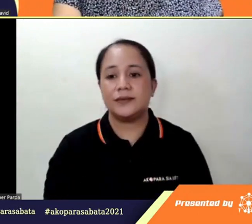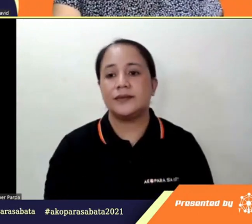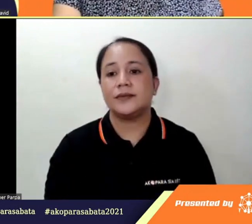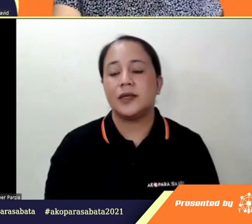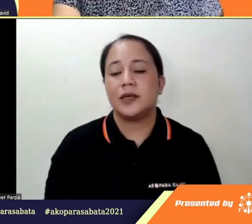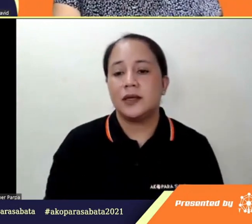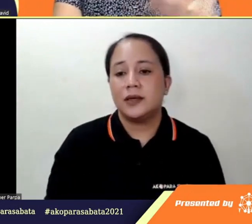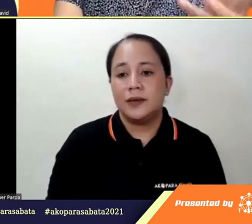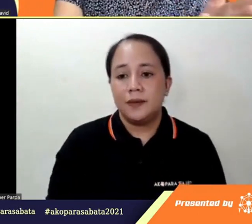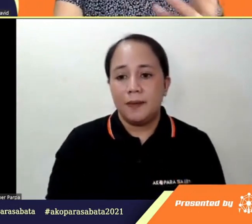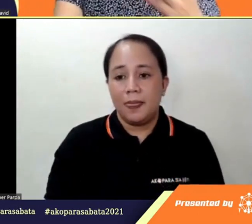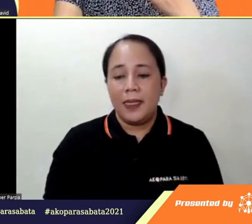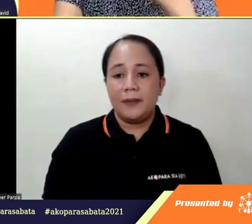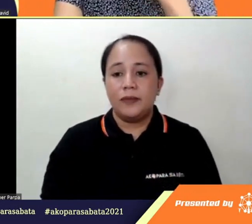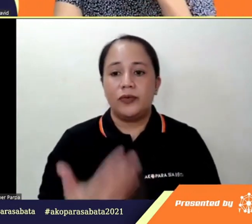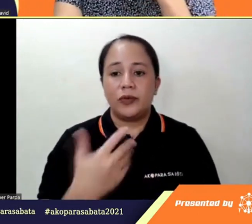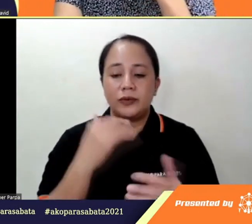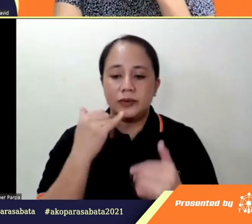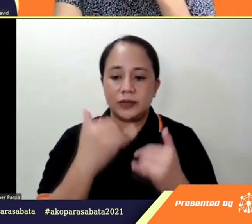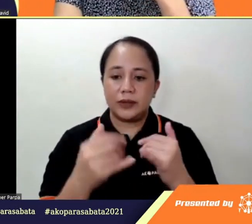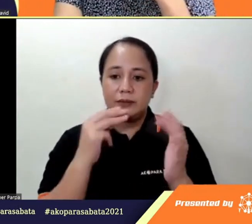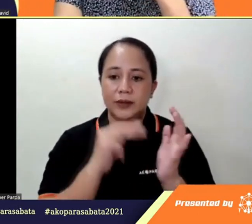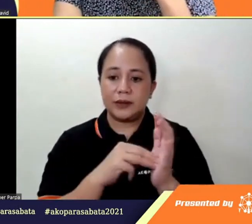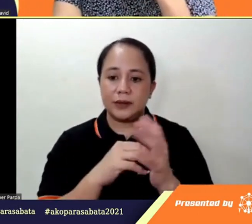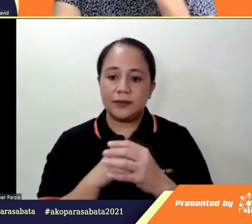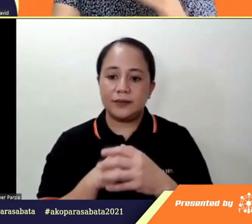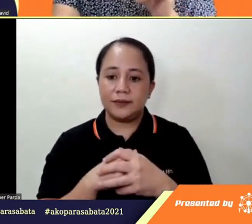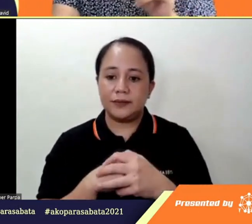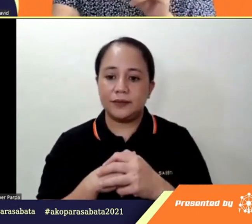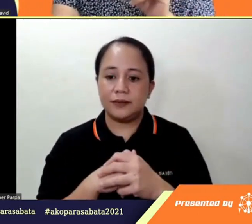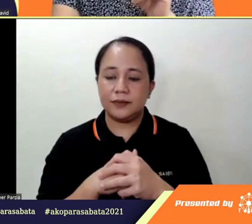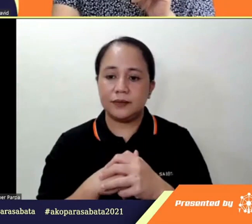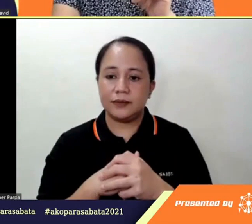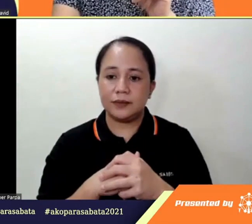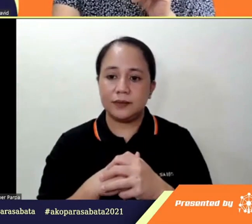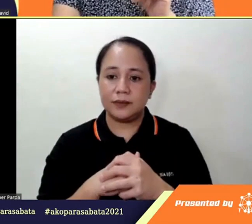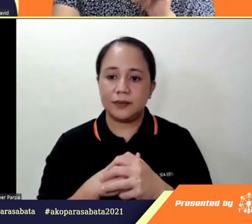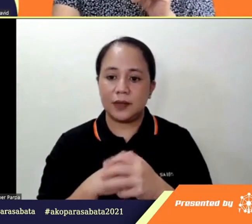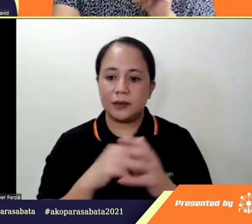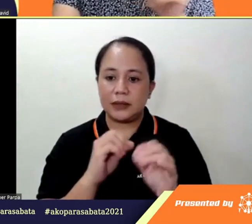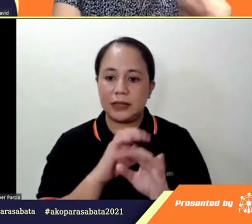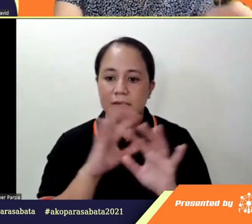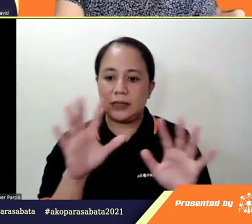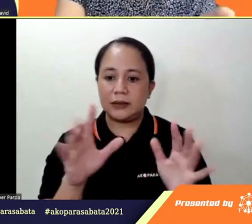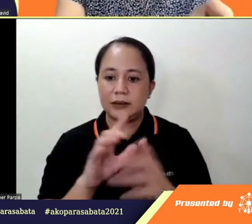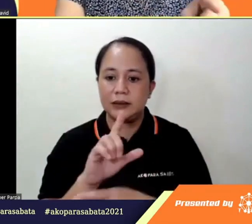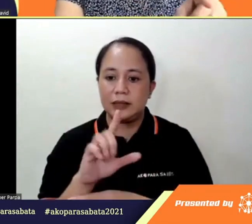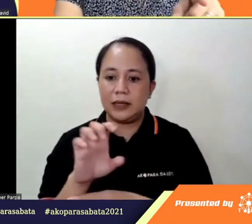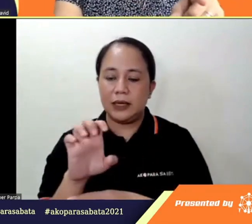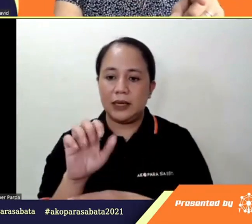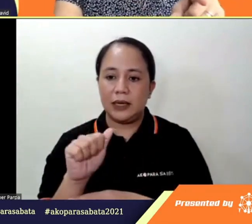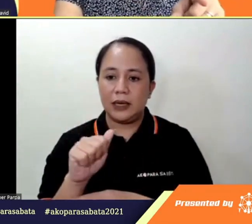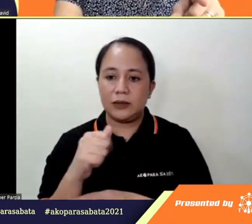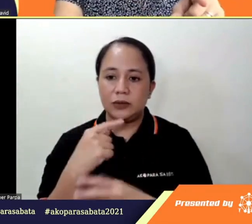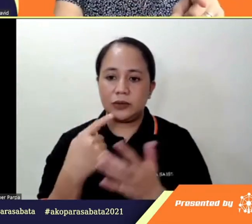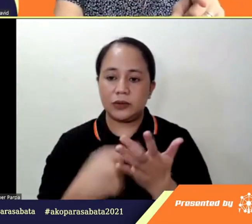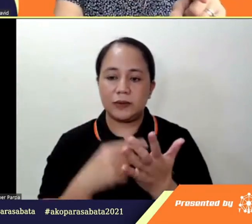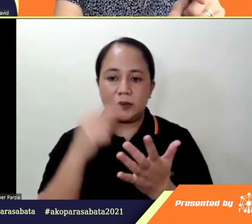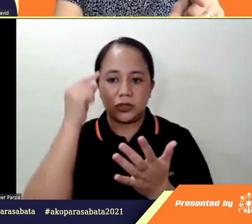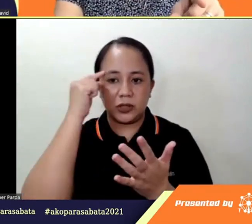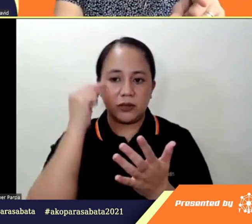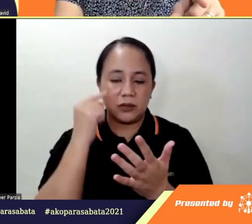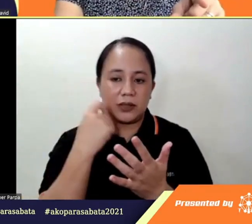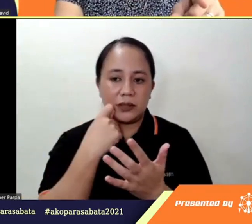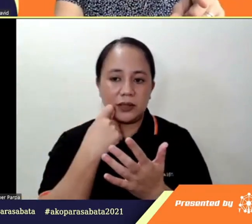Before I ask you for your final message, ito may clarification lang si Leia Quijada kasi you talked about gender kanina.